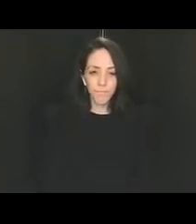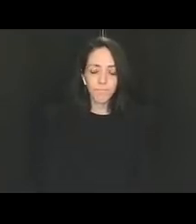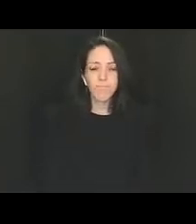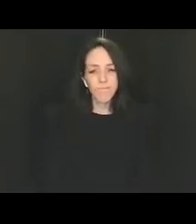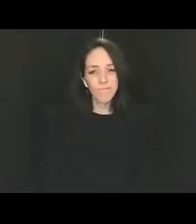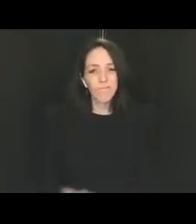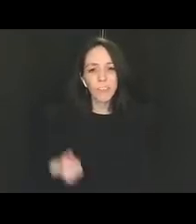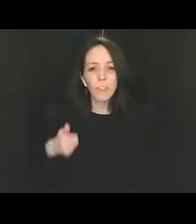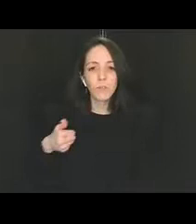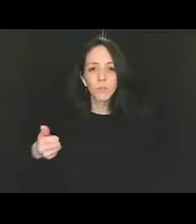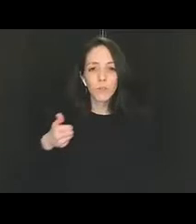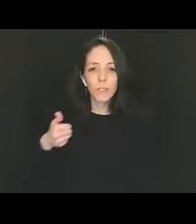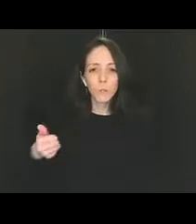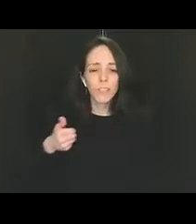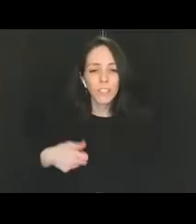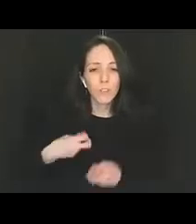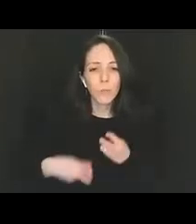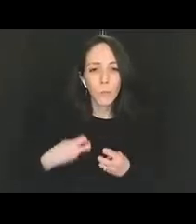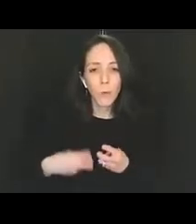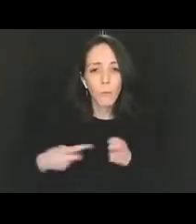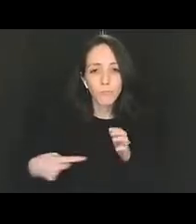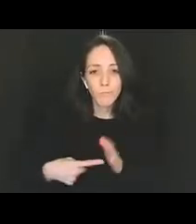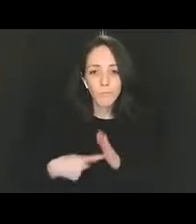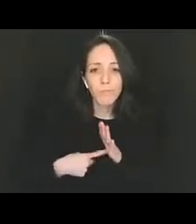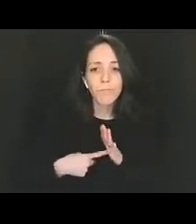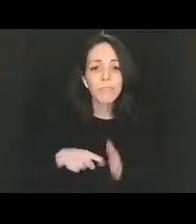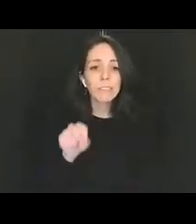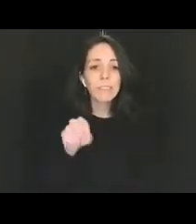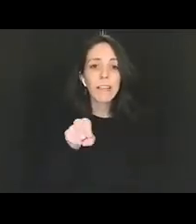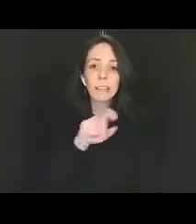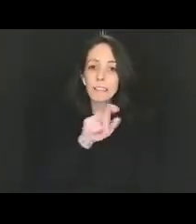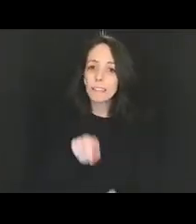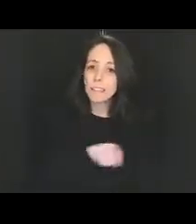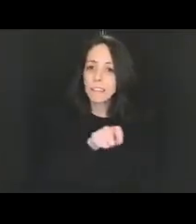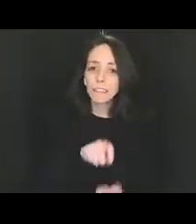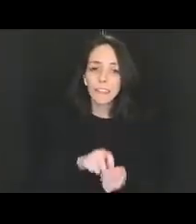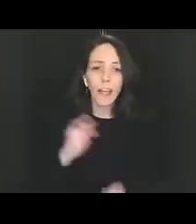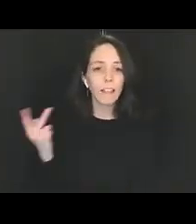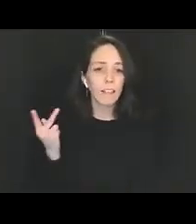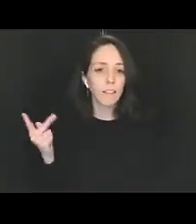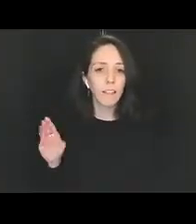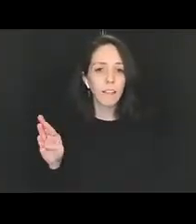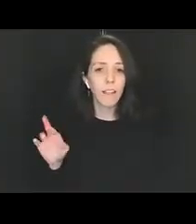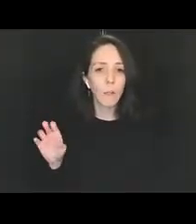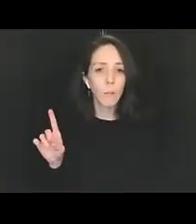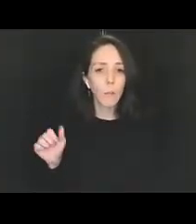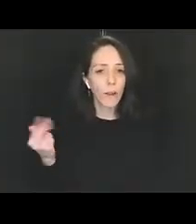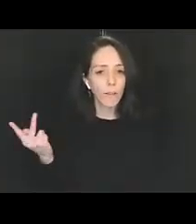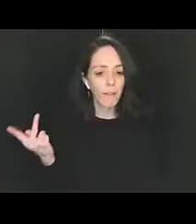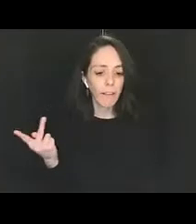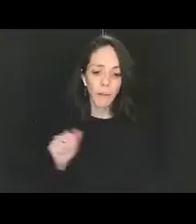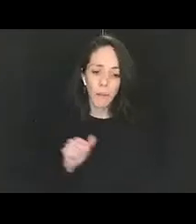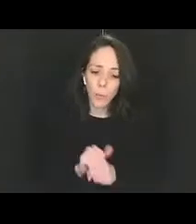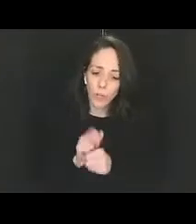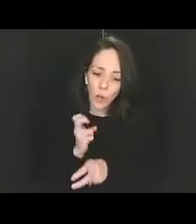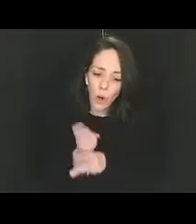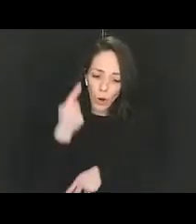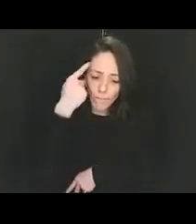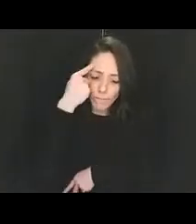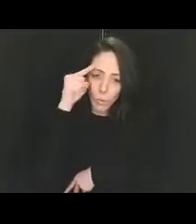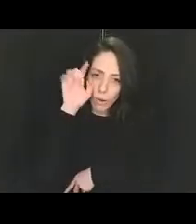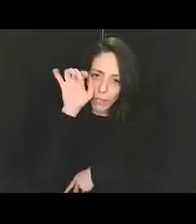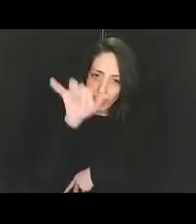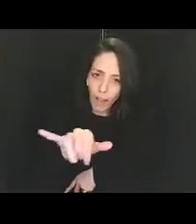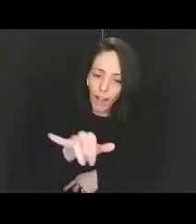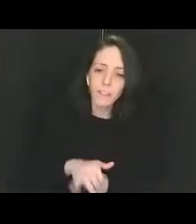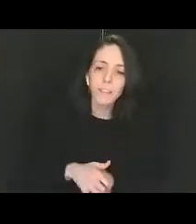you highlighted, oh my goodness, that's exactly what Brenda and I have been really pushing hard. The lighting issue, I